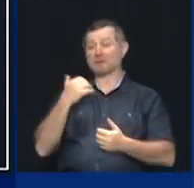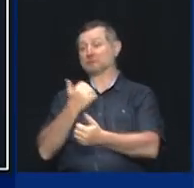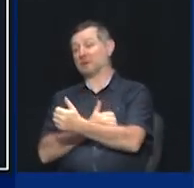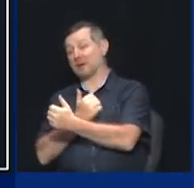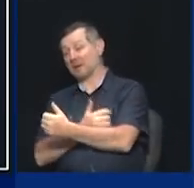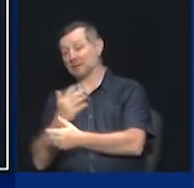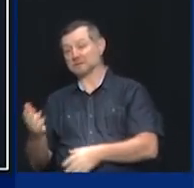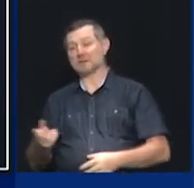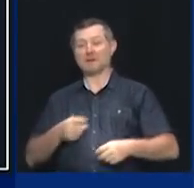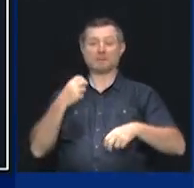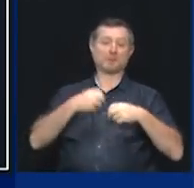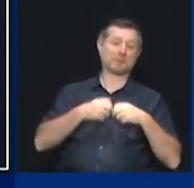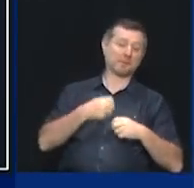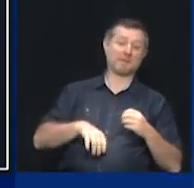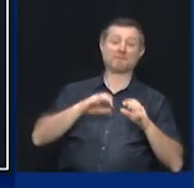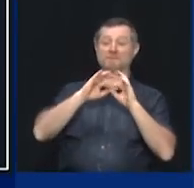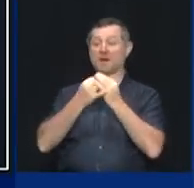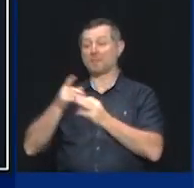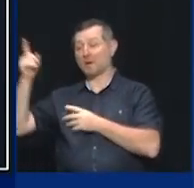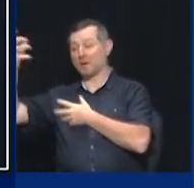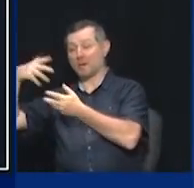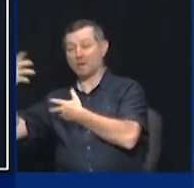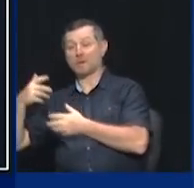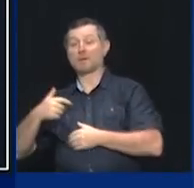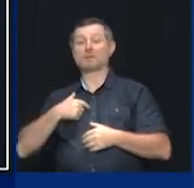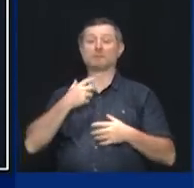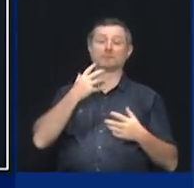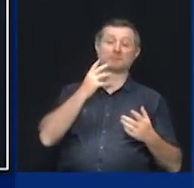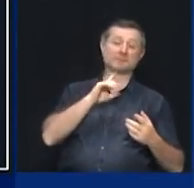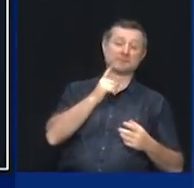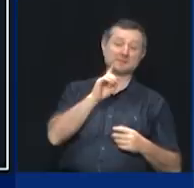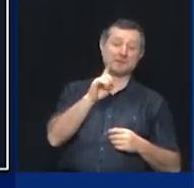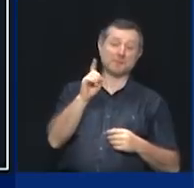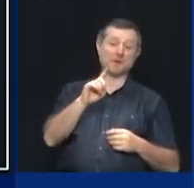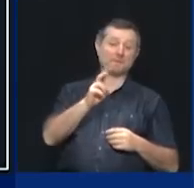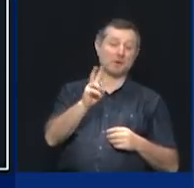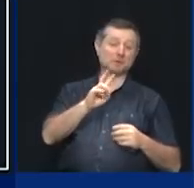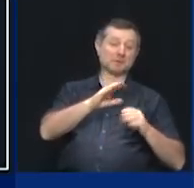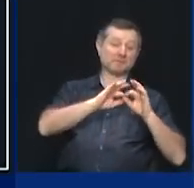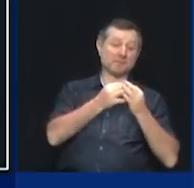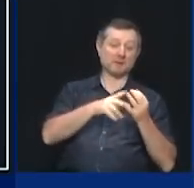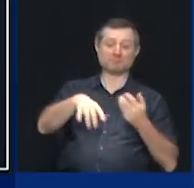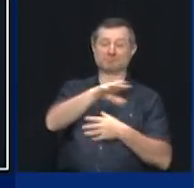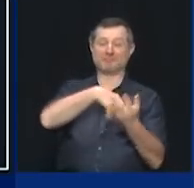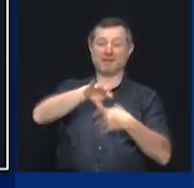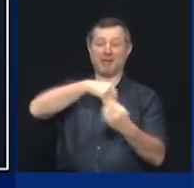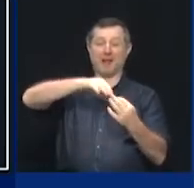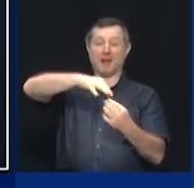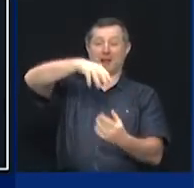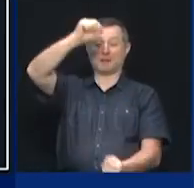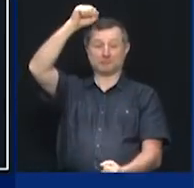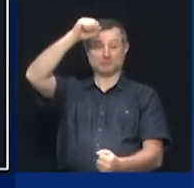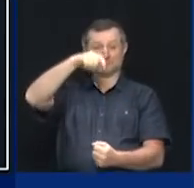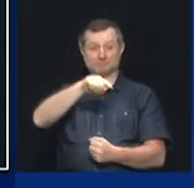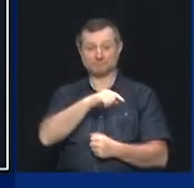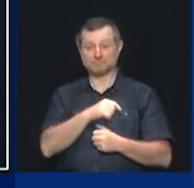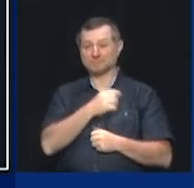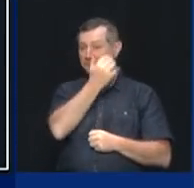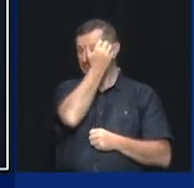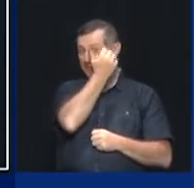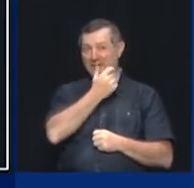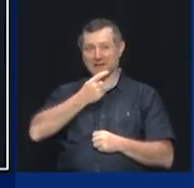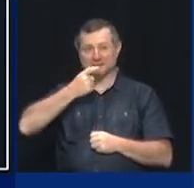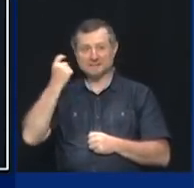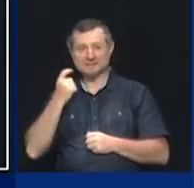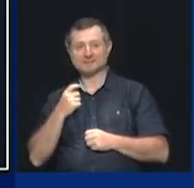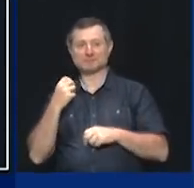in crisis calls. They're domestic violence and family crisis calls. They're substance abuse calls.